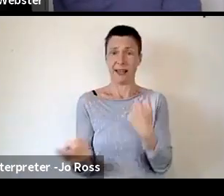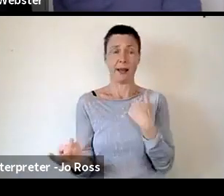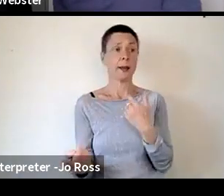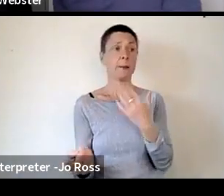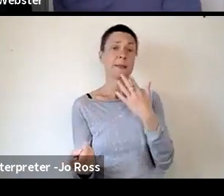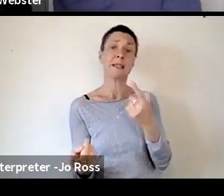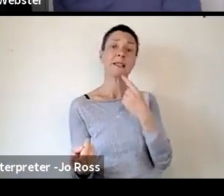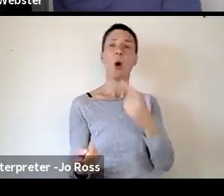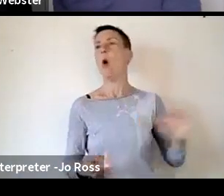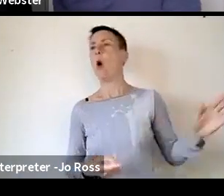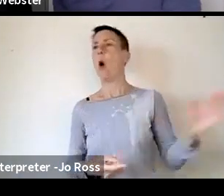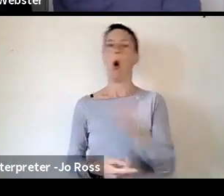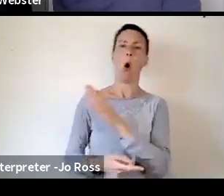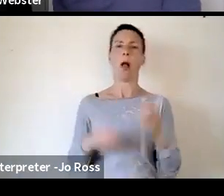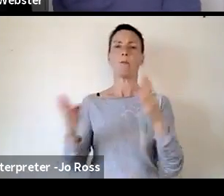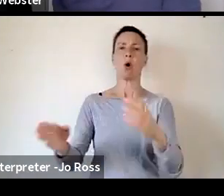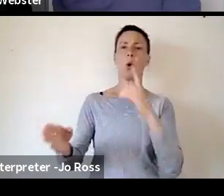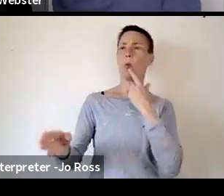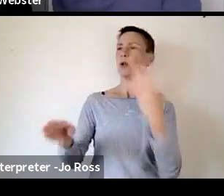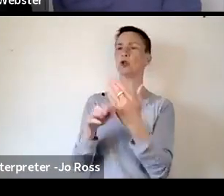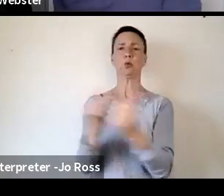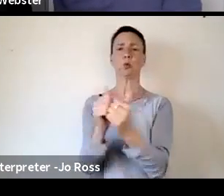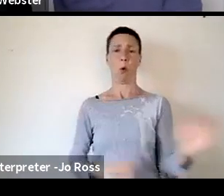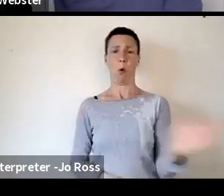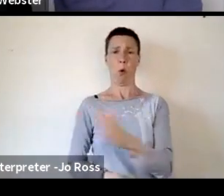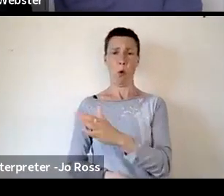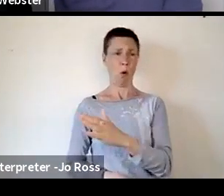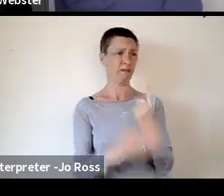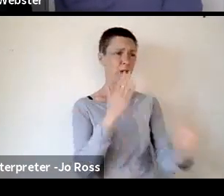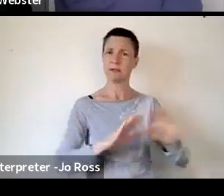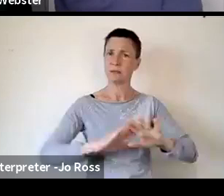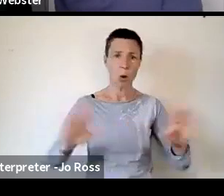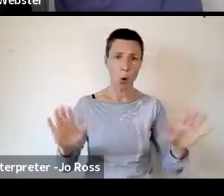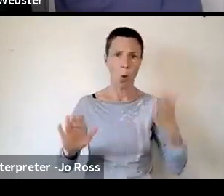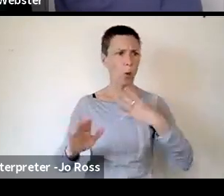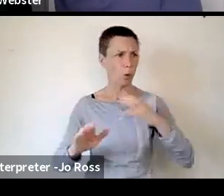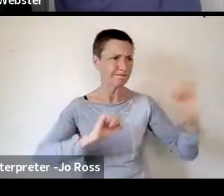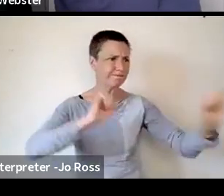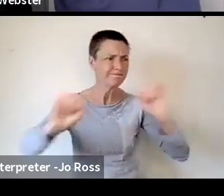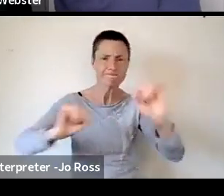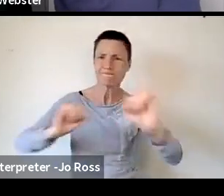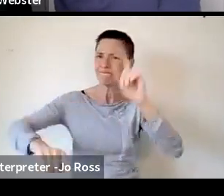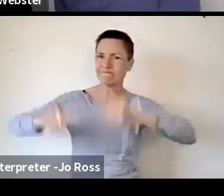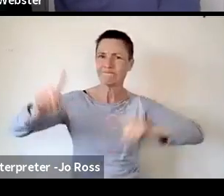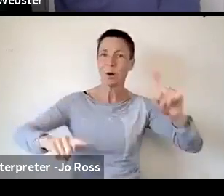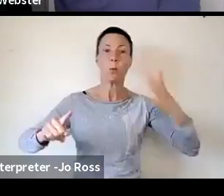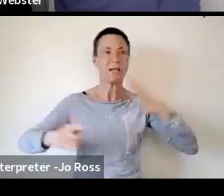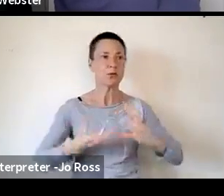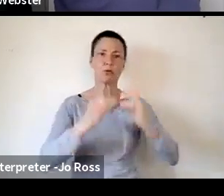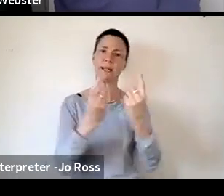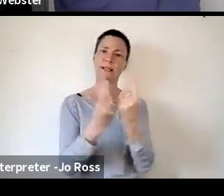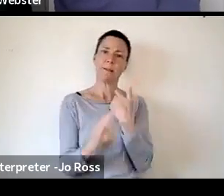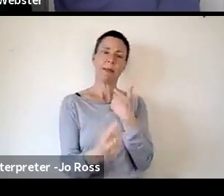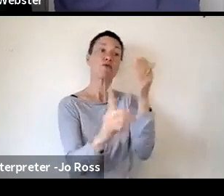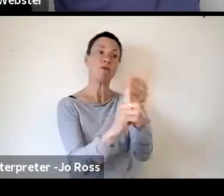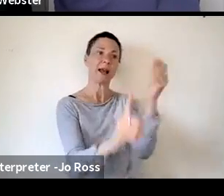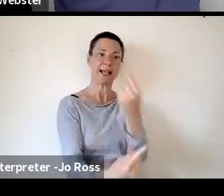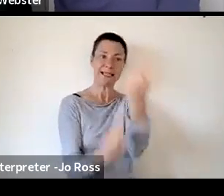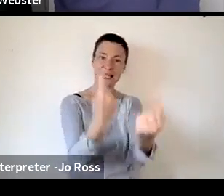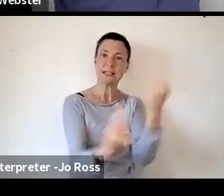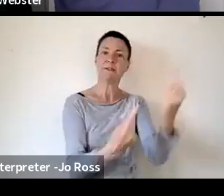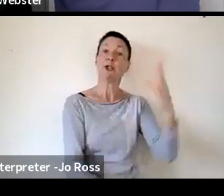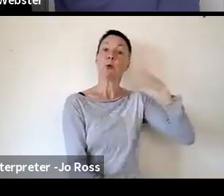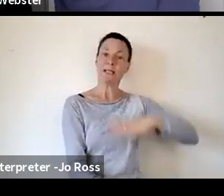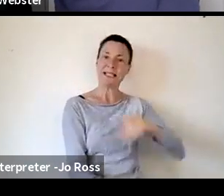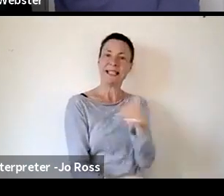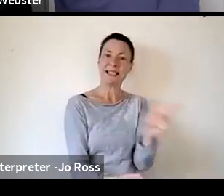saying that all approaches are going to work for all freelancers. That's not true. I think we need to take the time to build something that recognizes the individuals and individual